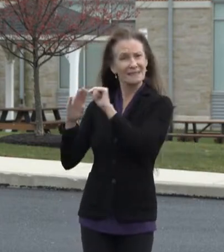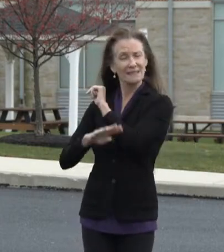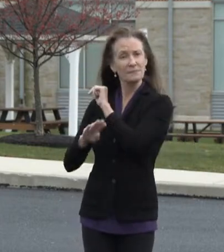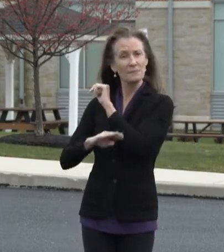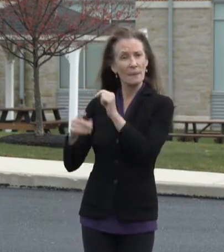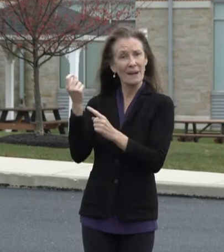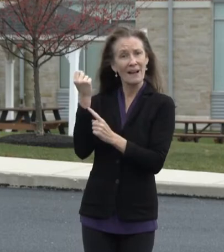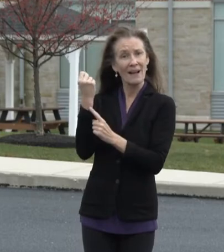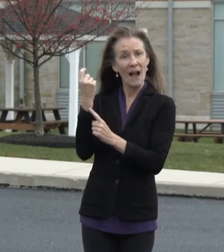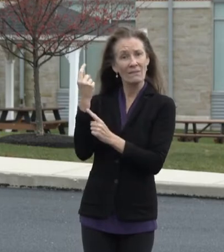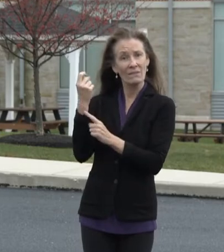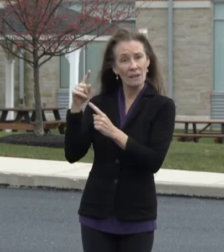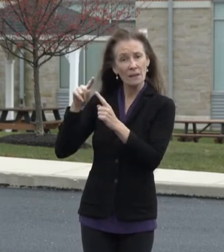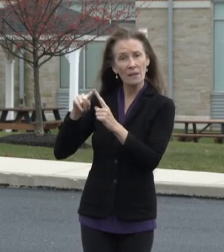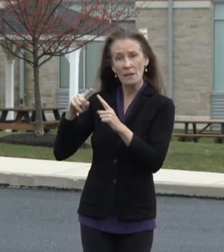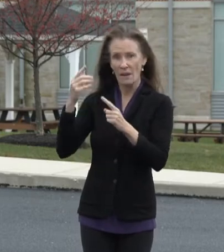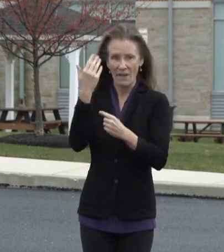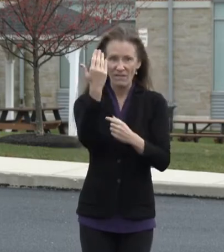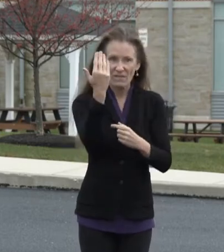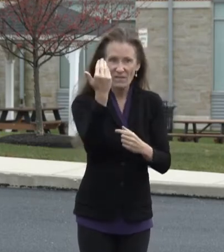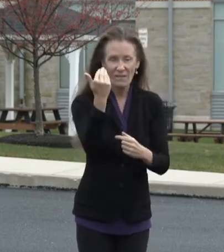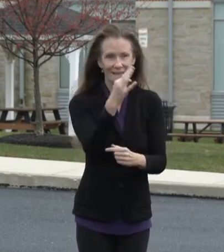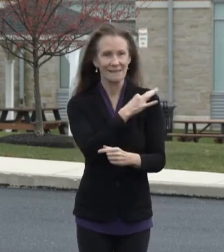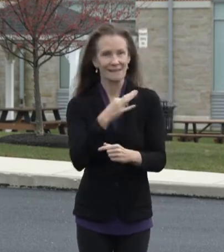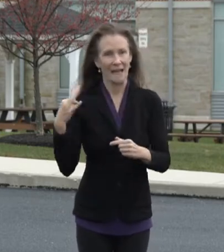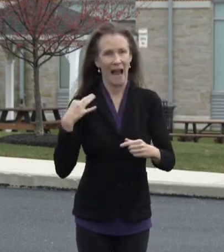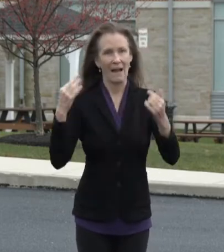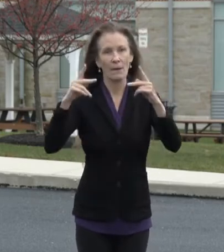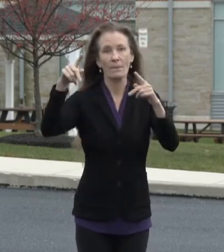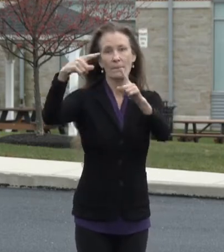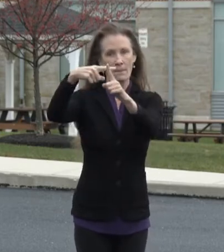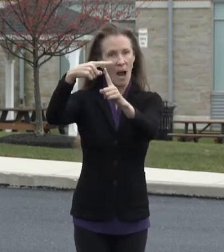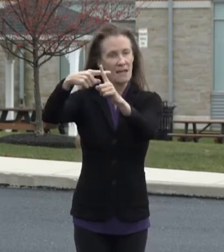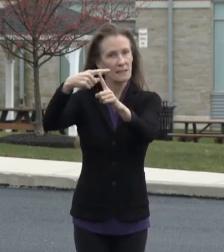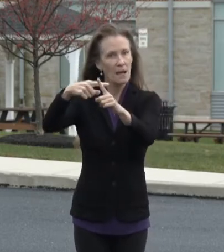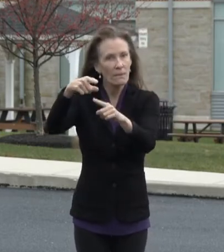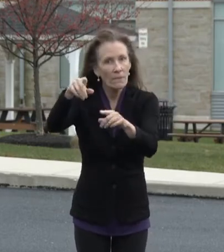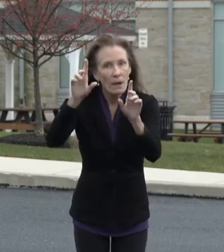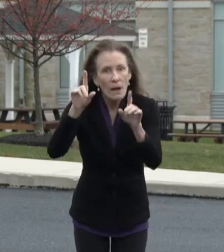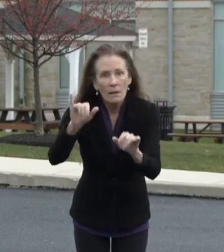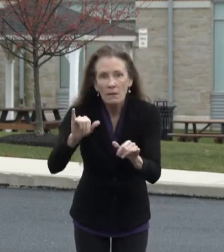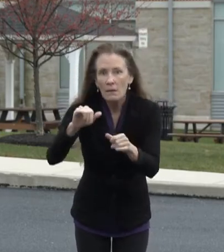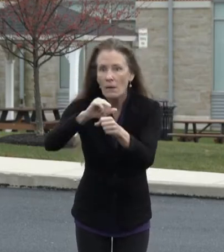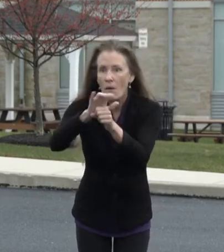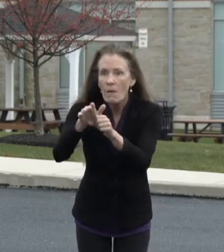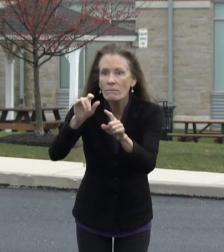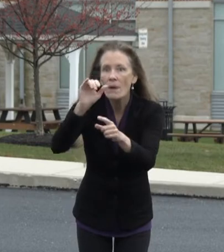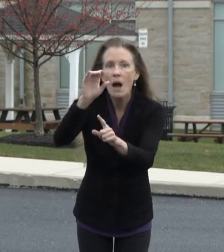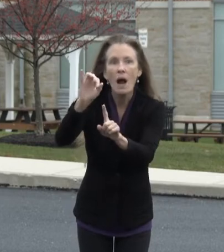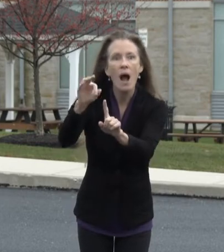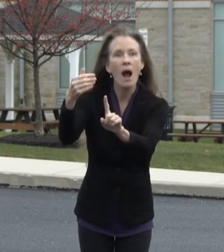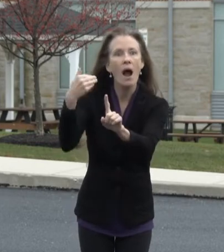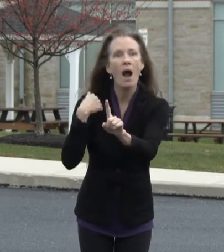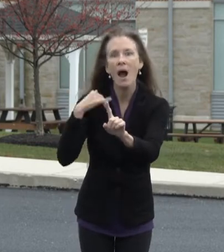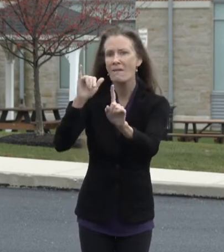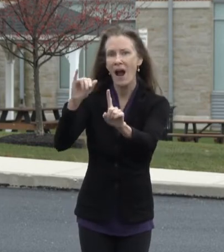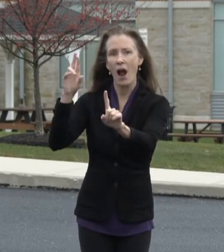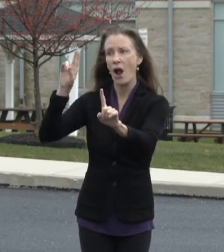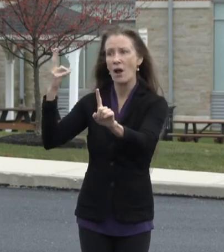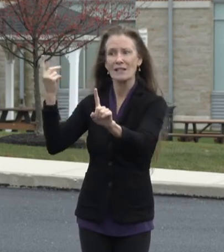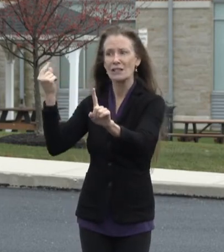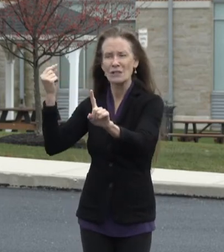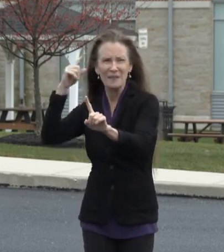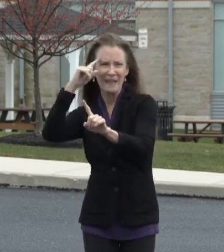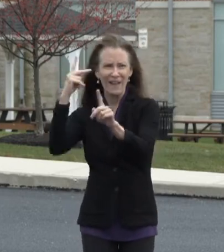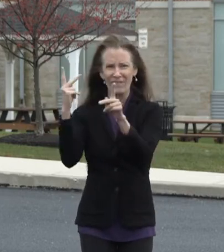tested positive, with resident numbers increasing rapidly. The RIC helped us prioritize our needs and offered the